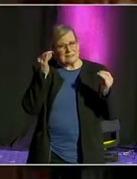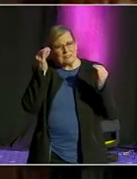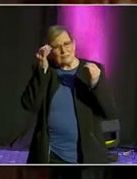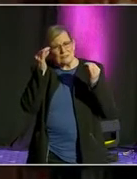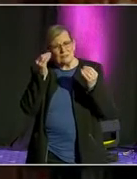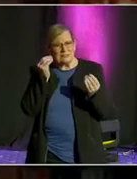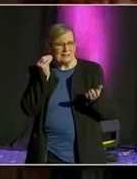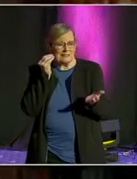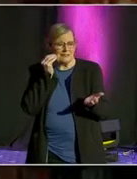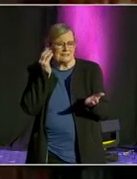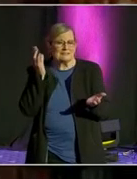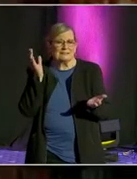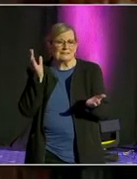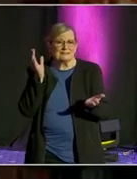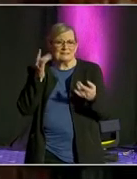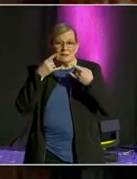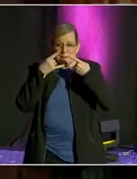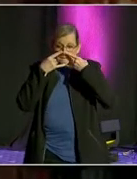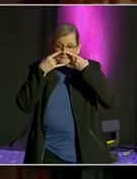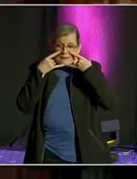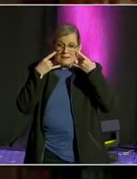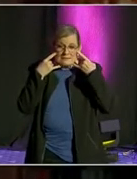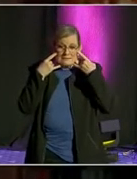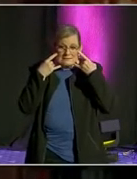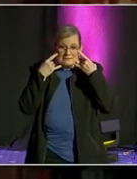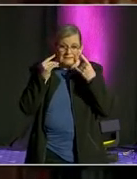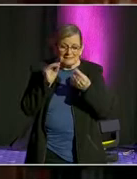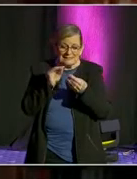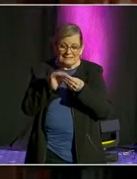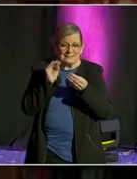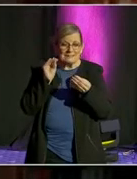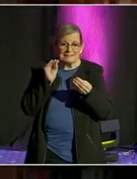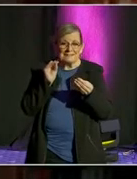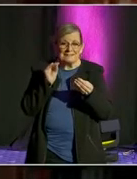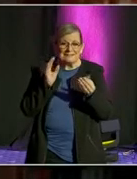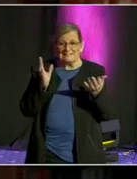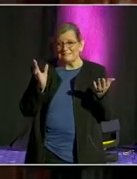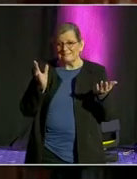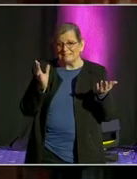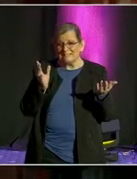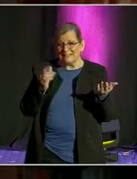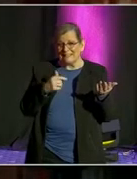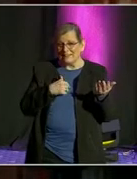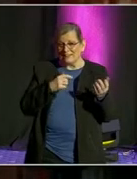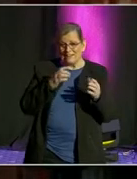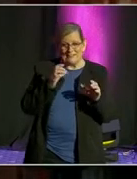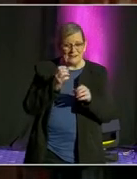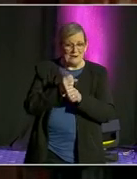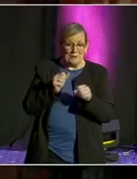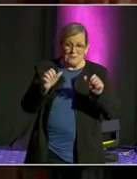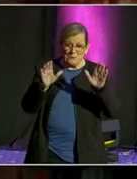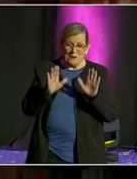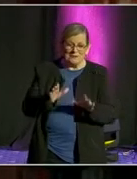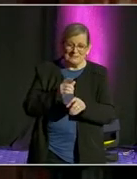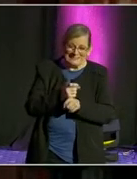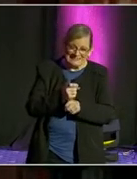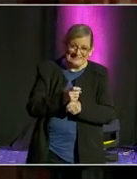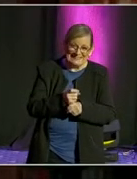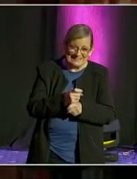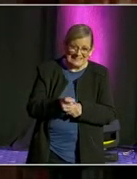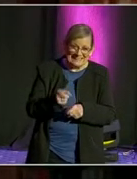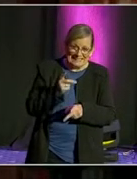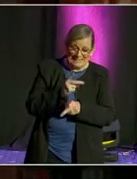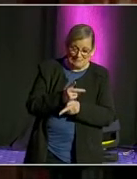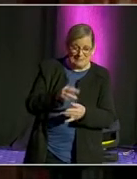a mask. But the festival organizers have done a wonderful job keeping the spirit of the